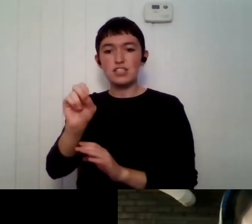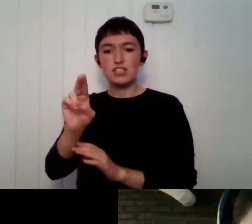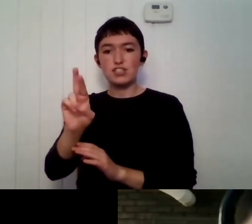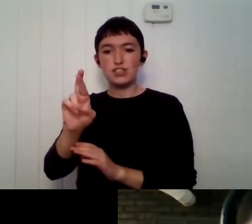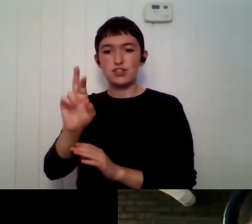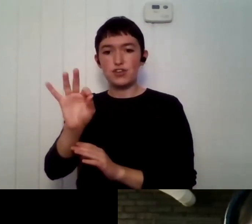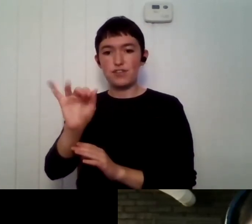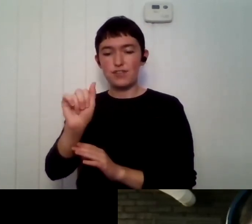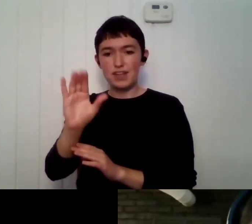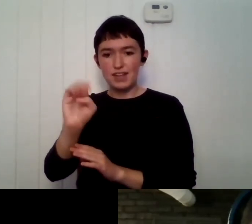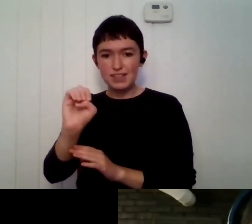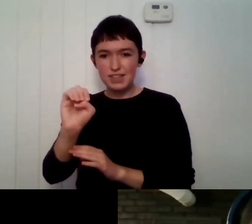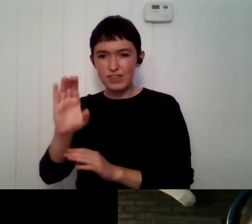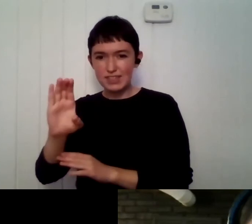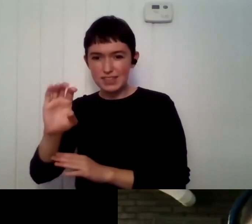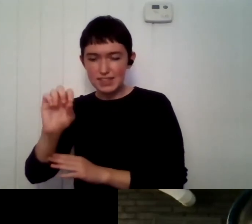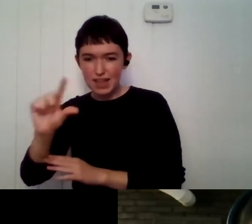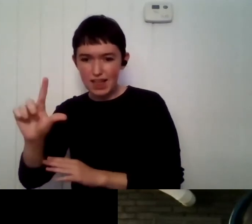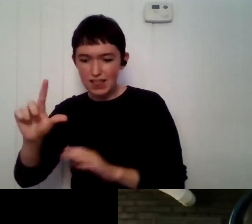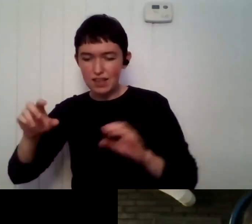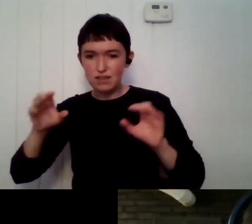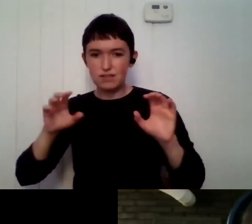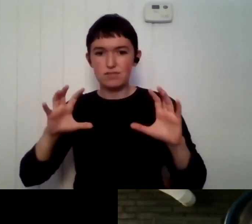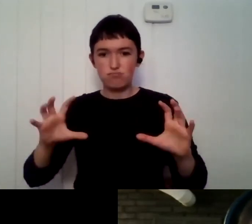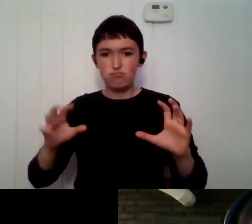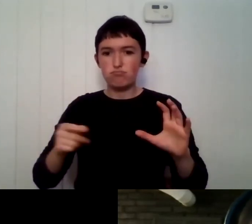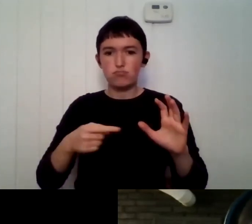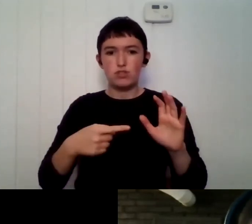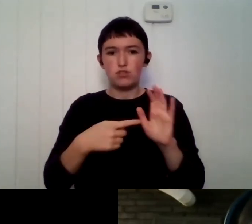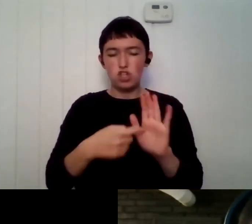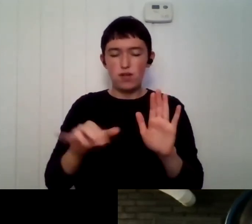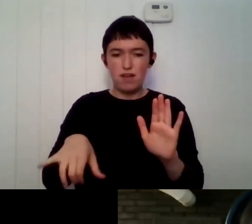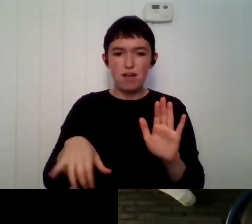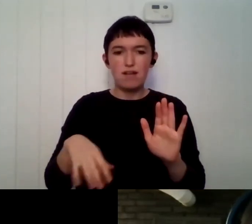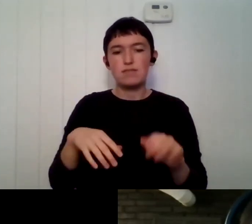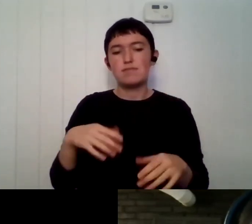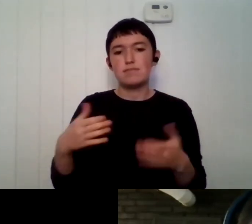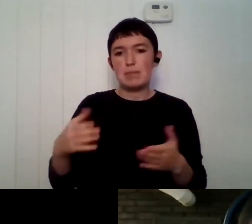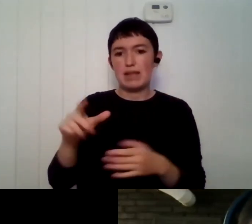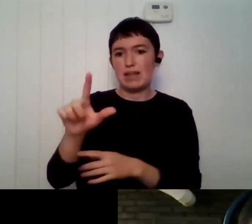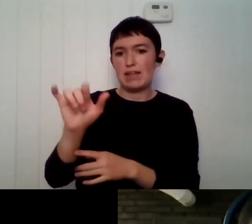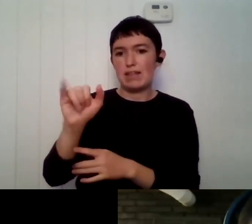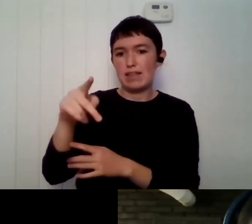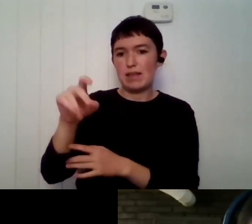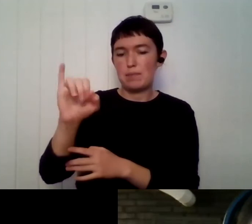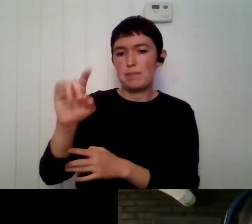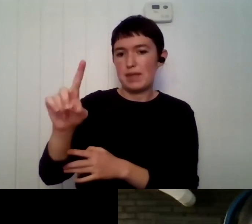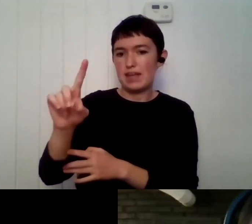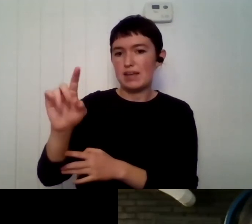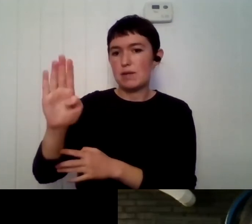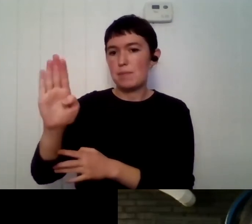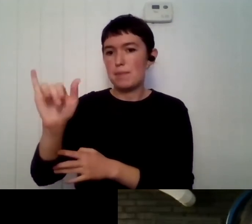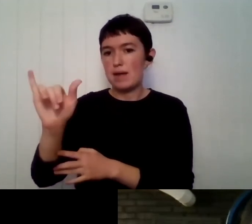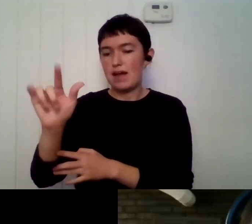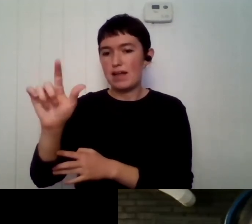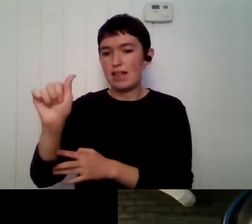little lipids in the cell surface, in the lipid bilayer you may have learned in class, everybody at home. And like, it just looks like they're